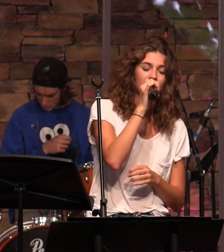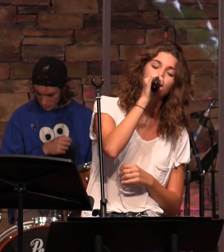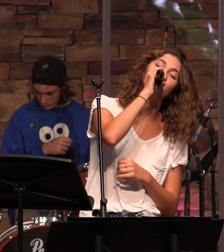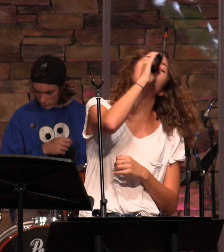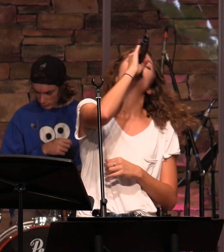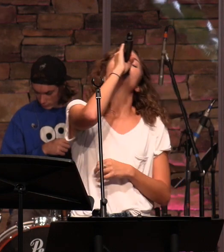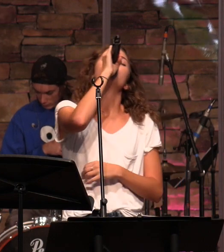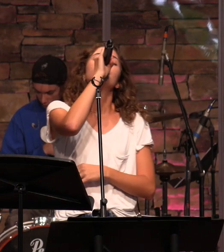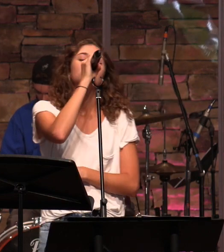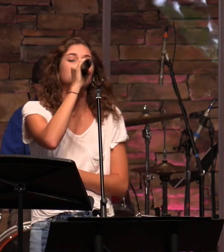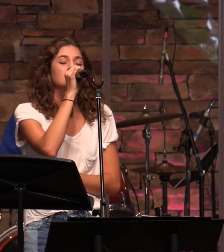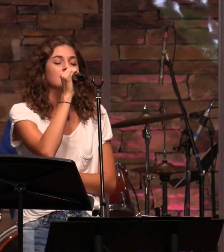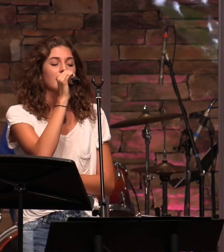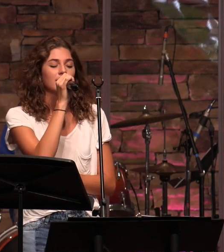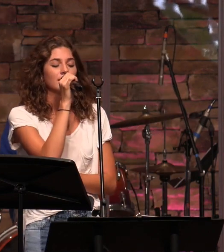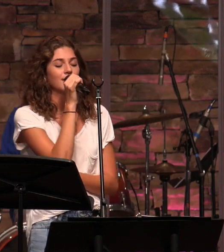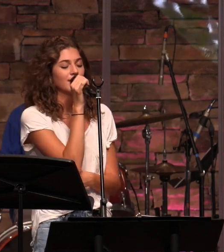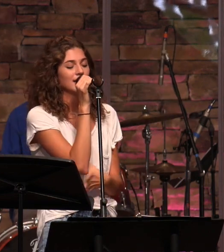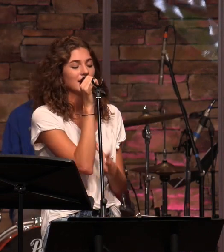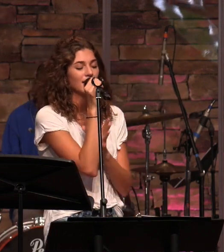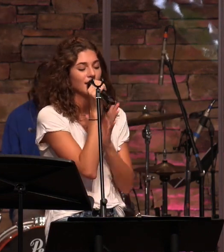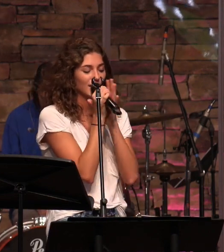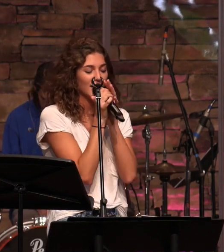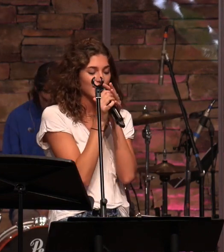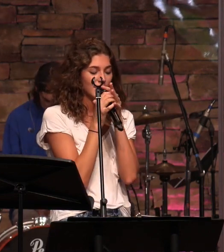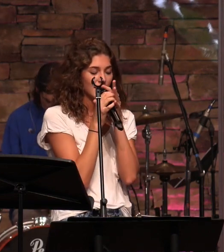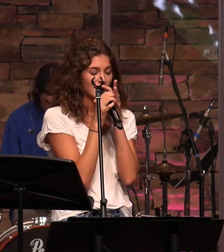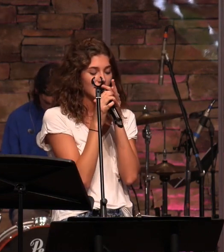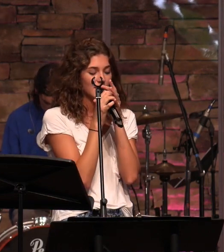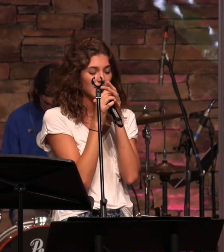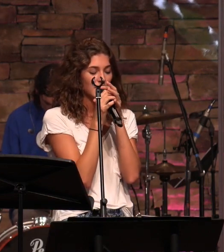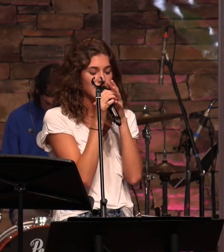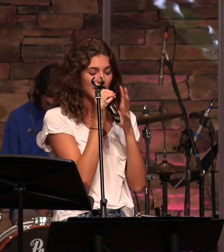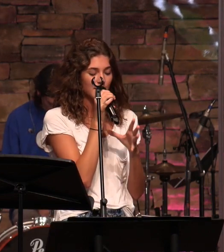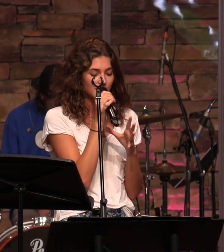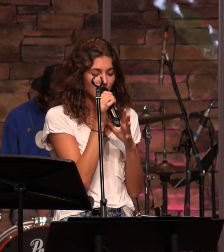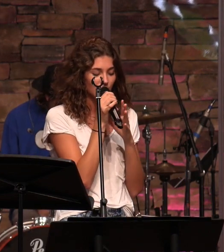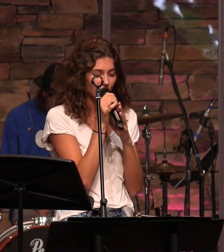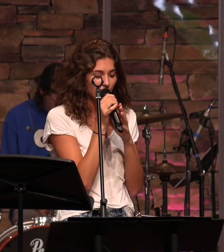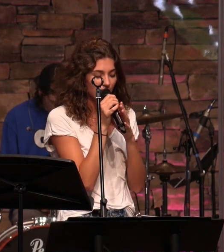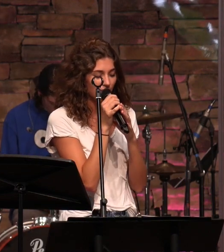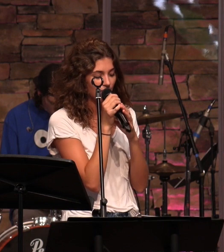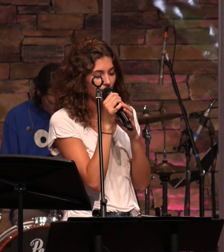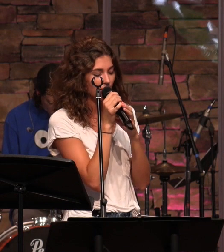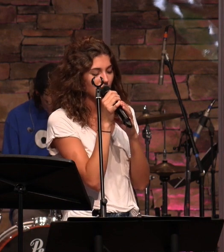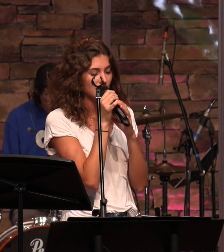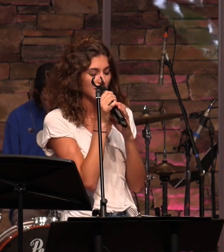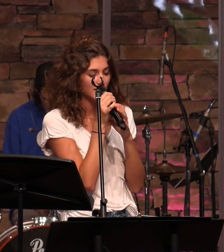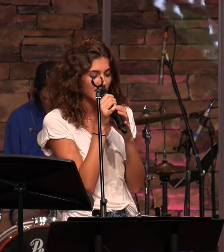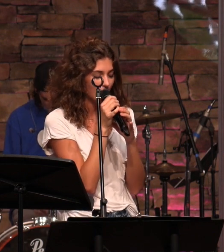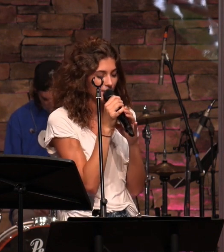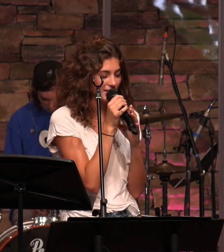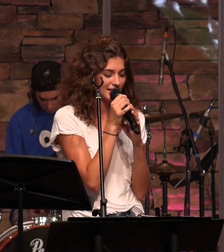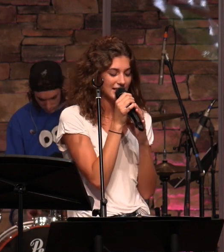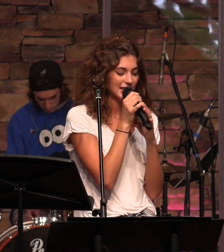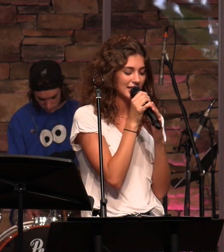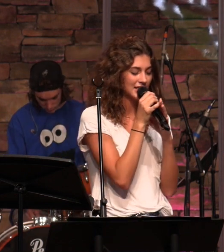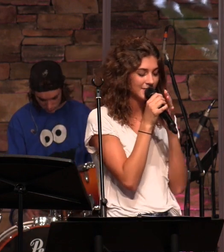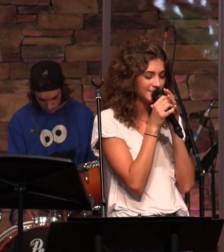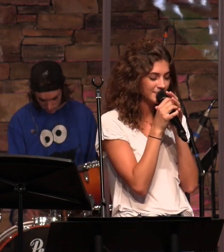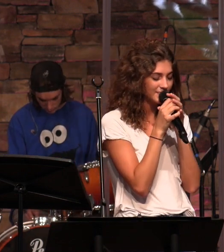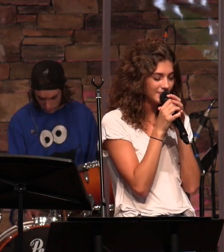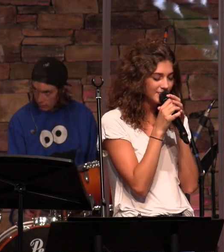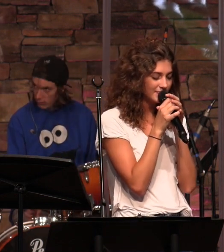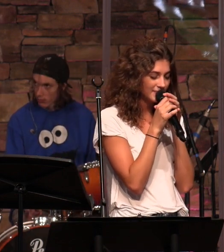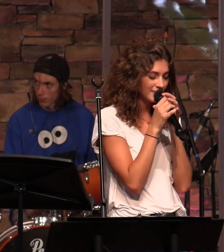I pray for radical intervention in our life That we will be able to glorify you In all that we do In thought, word, and deed